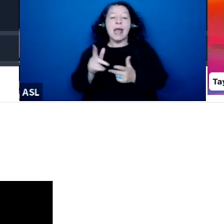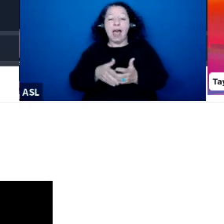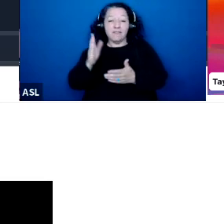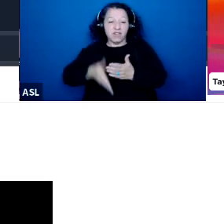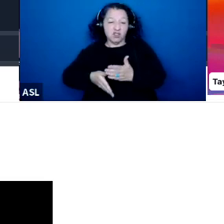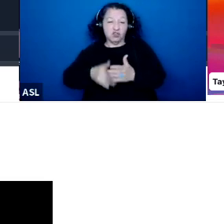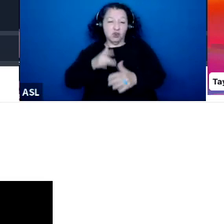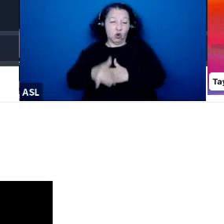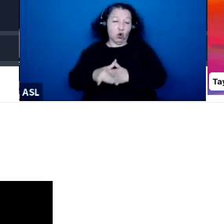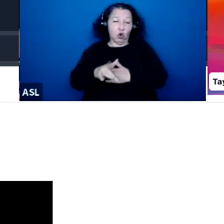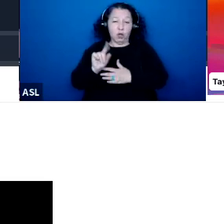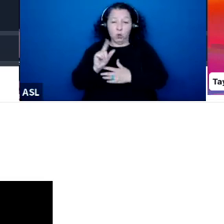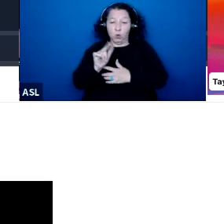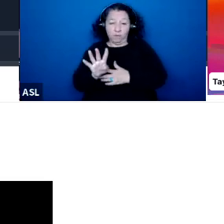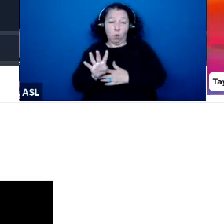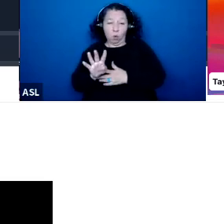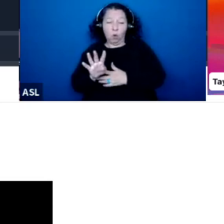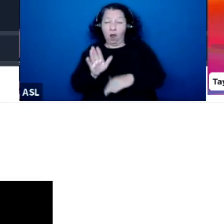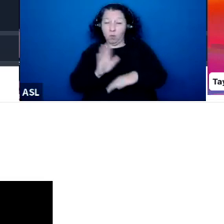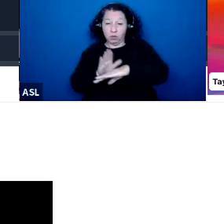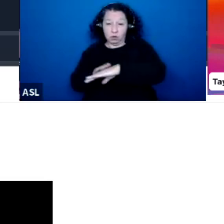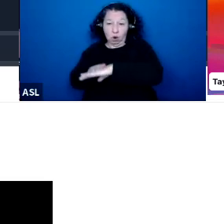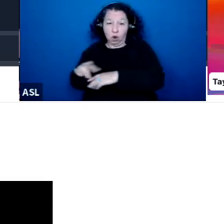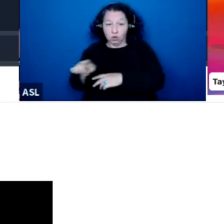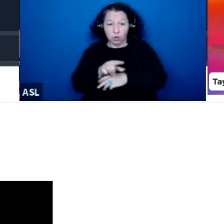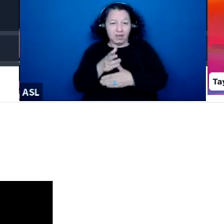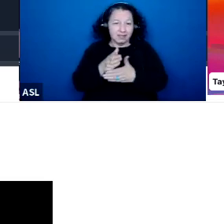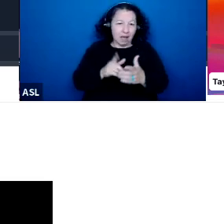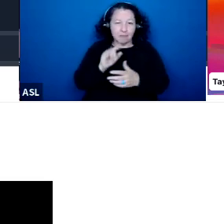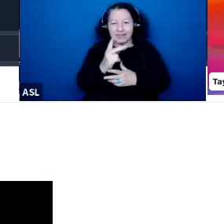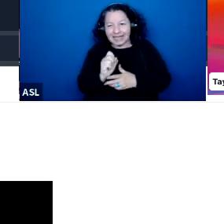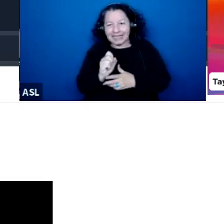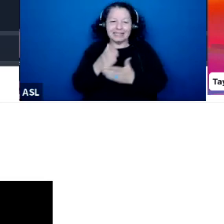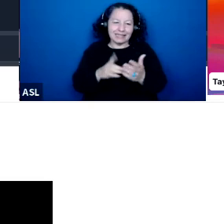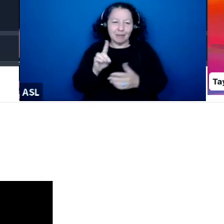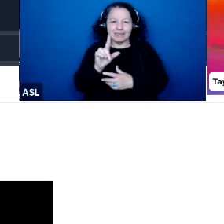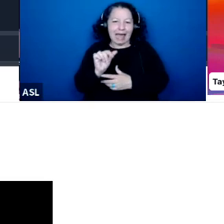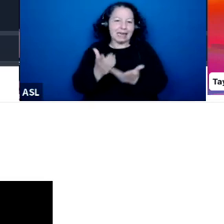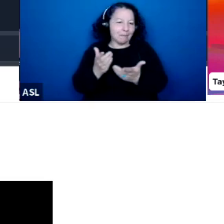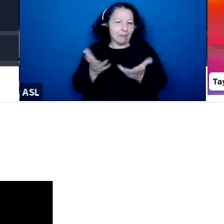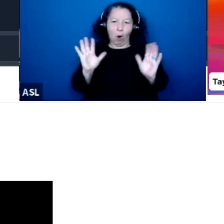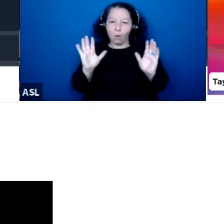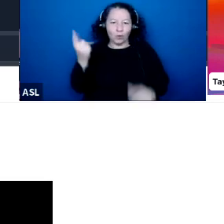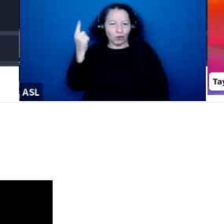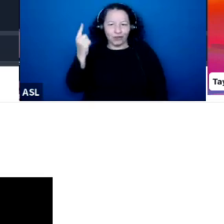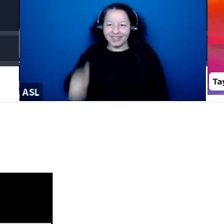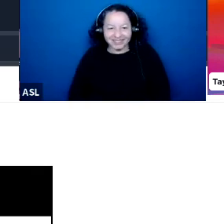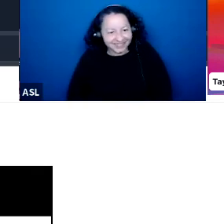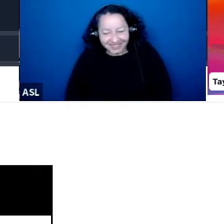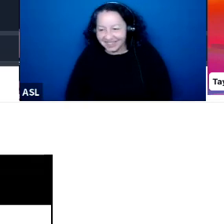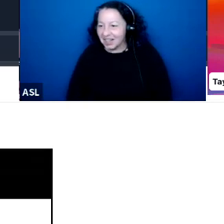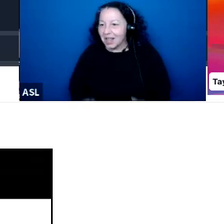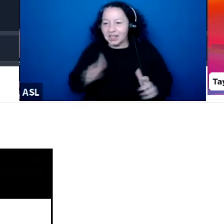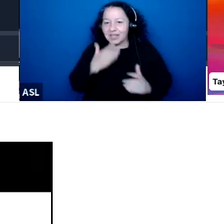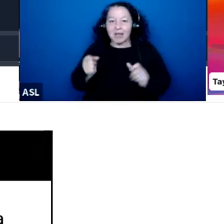and wrapped up in the early part of 2024, I caution people with some of the links or data might be outdated by